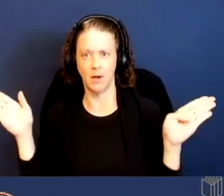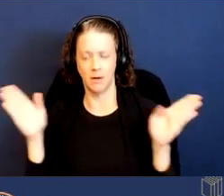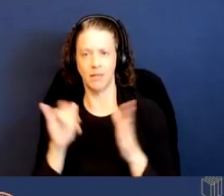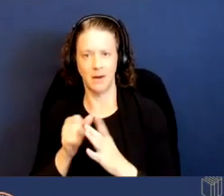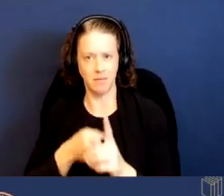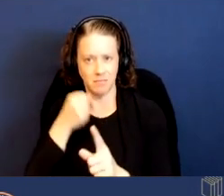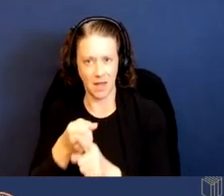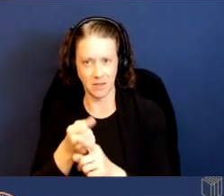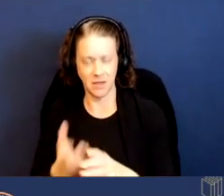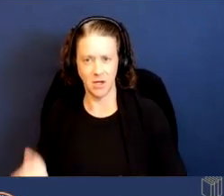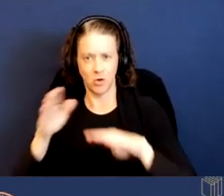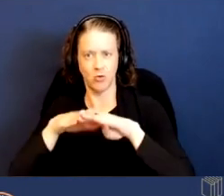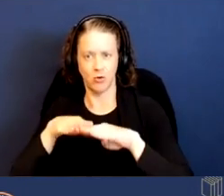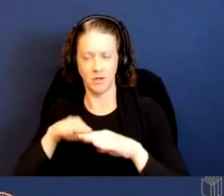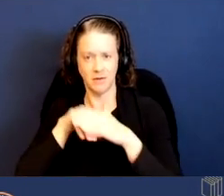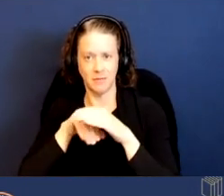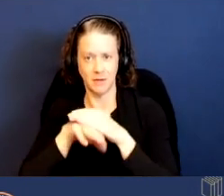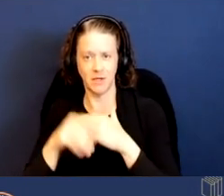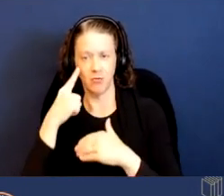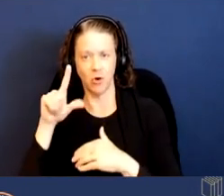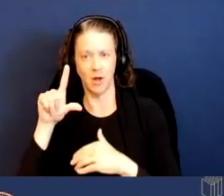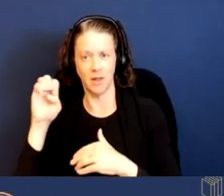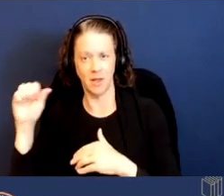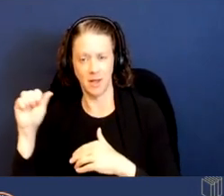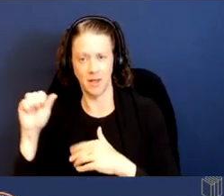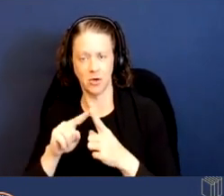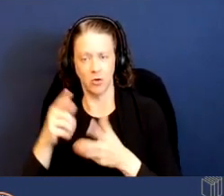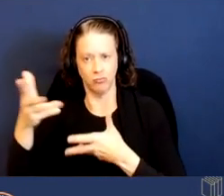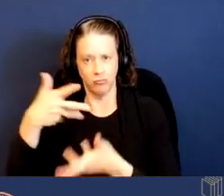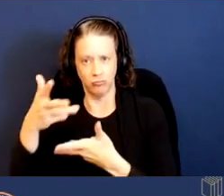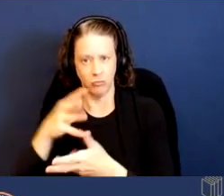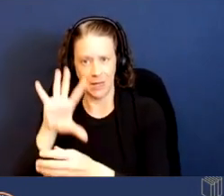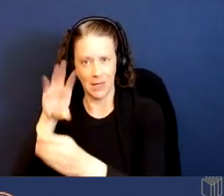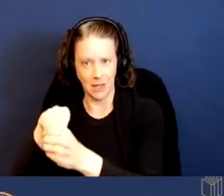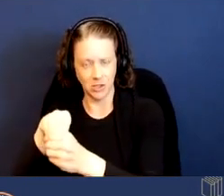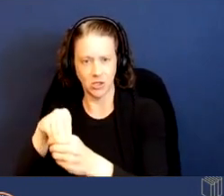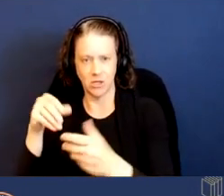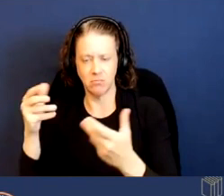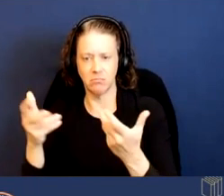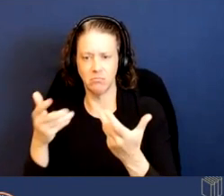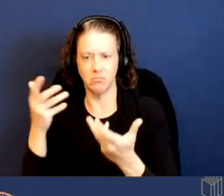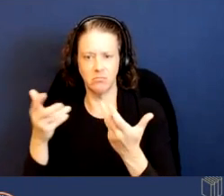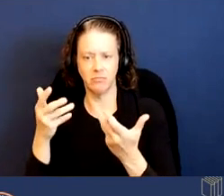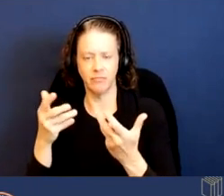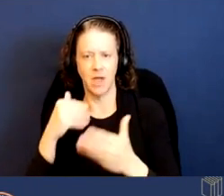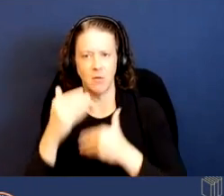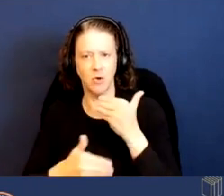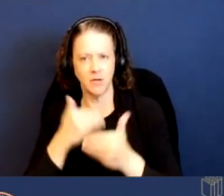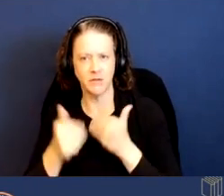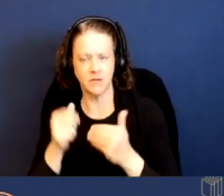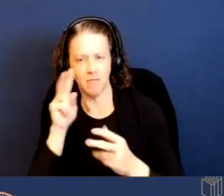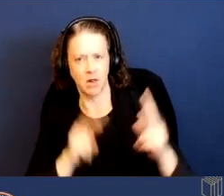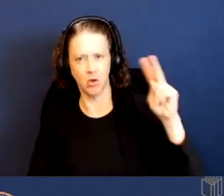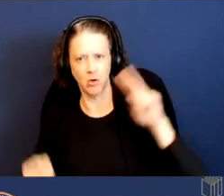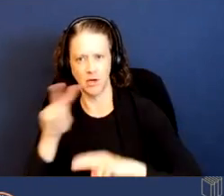increase accessibility for LEAs to engage in a process of looking at